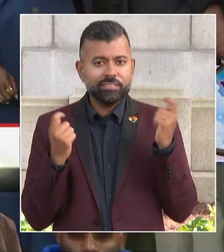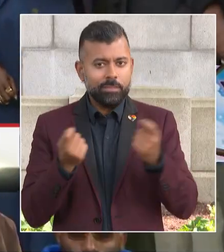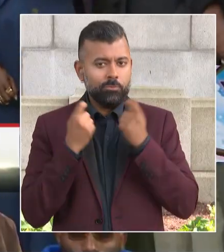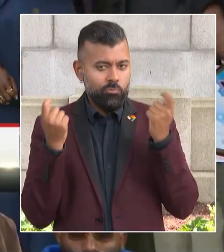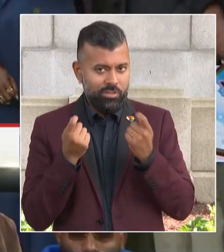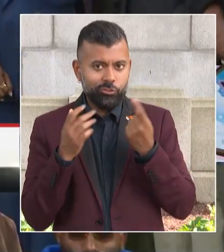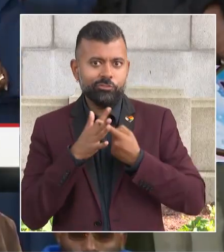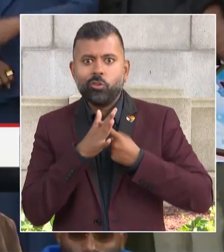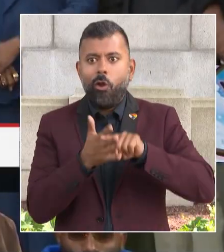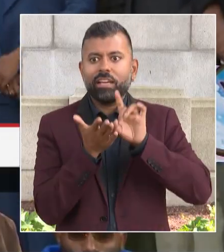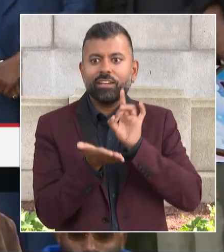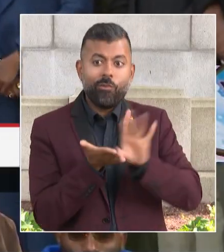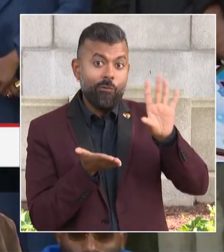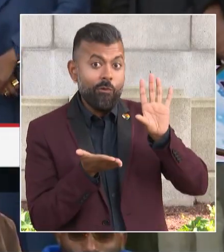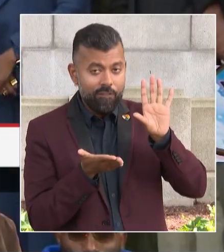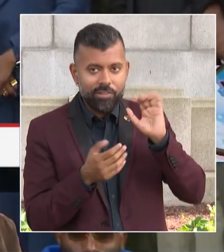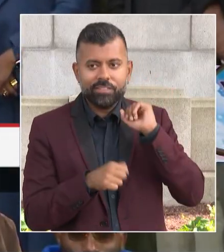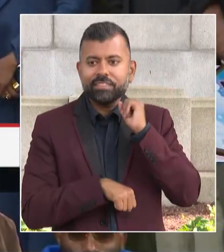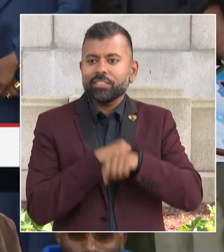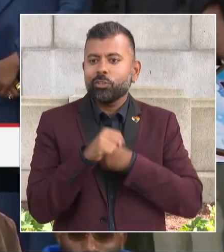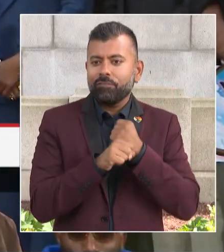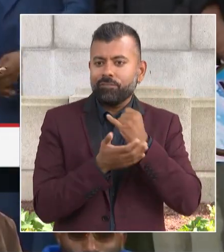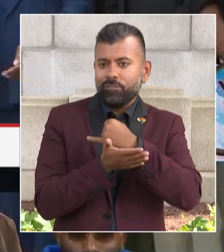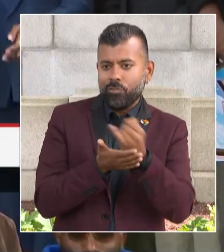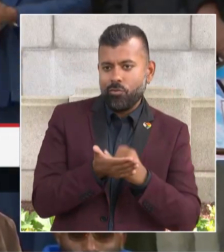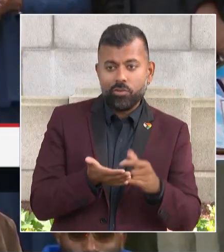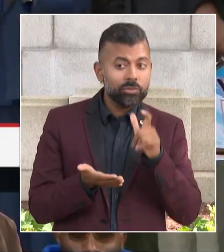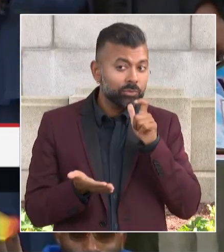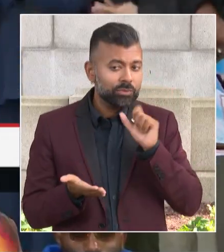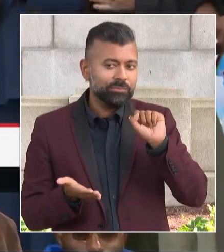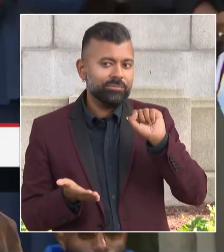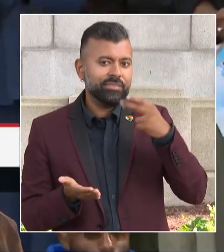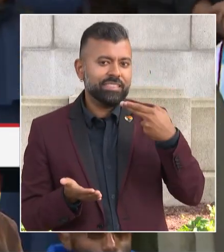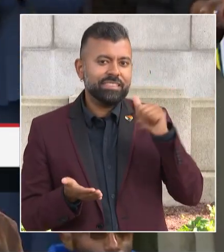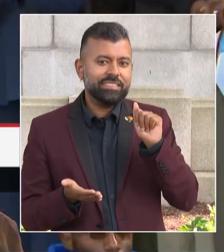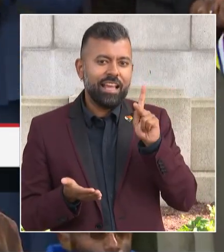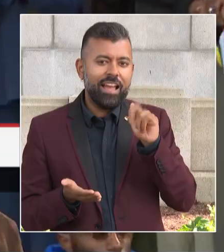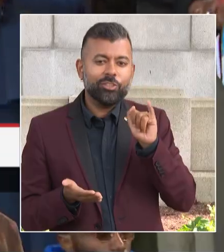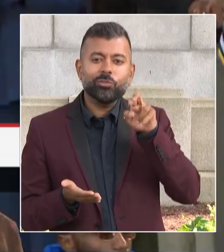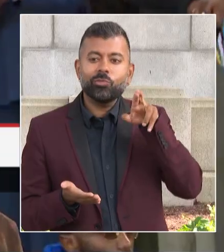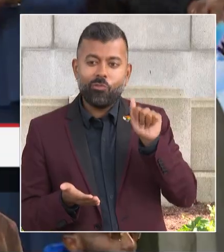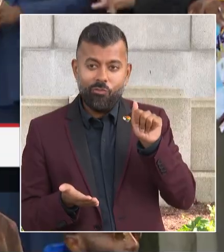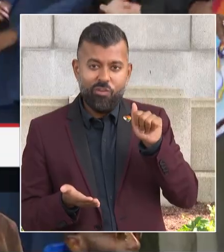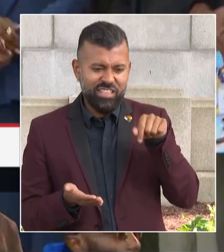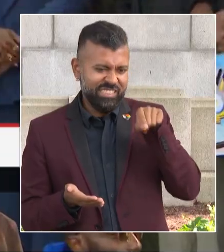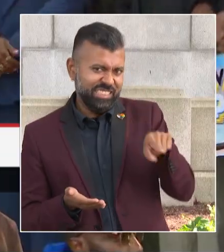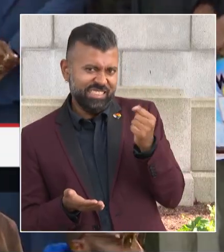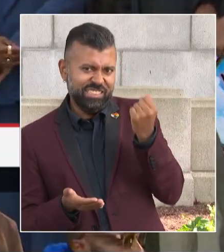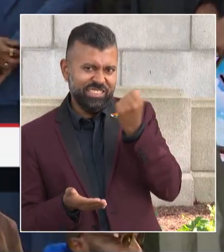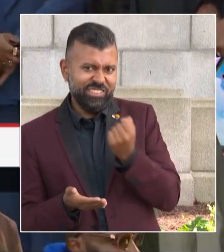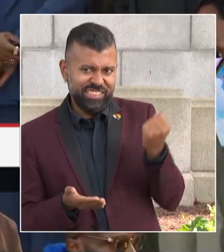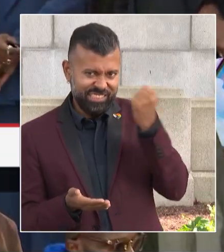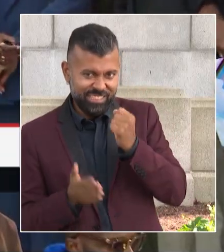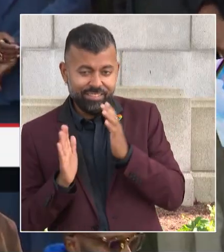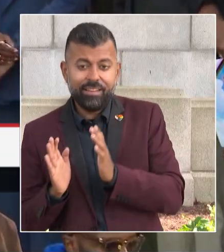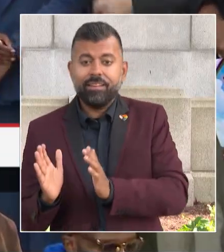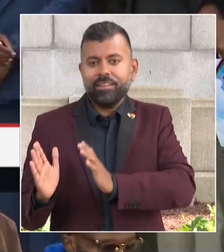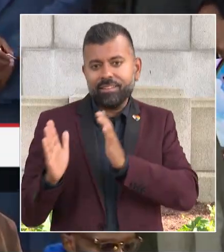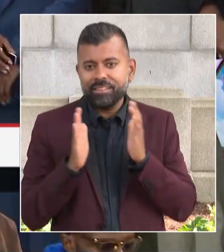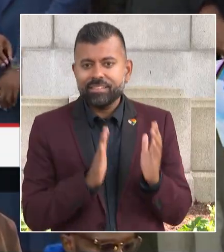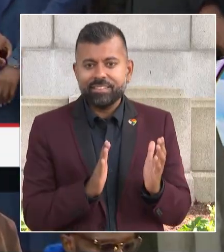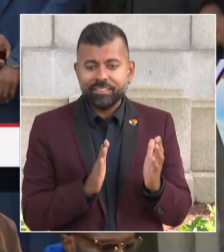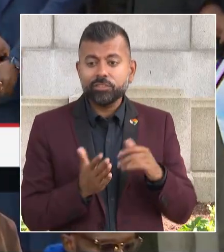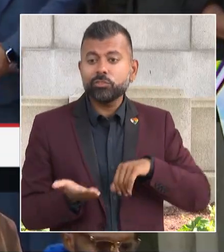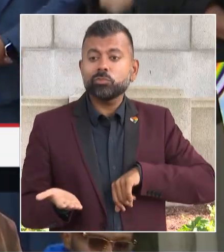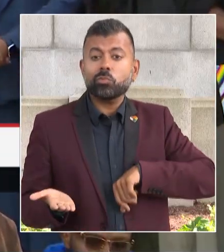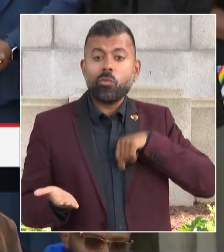global phenomenon Shakira this Saturday. the Pride Festival right here